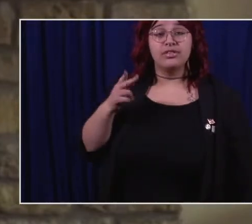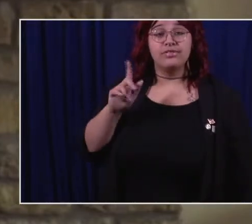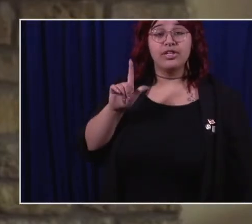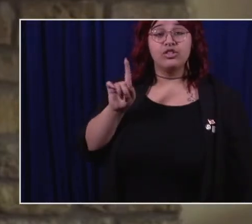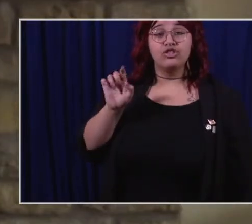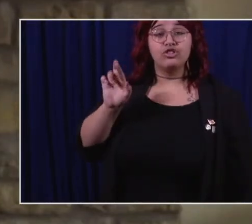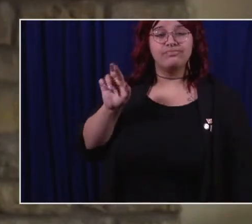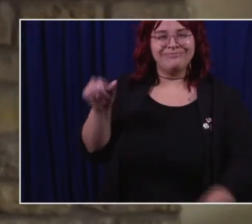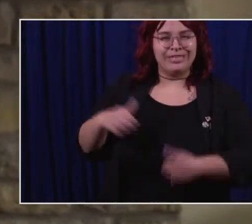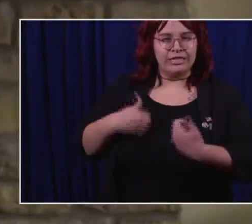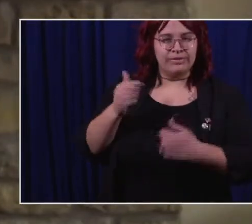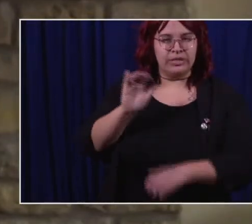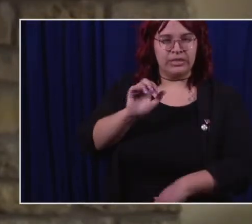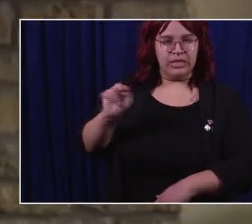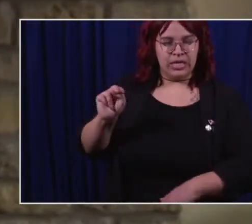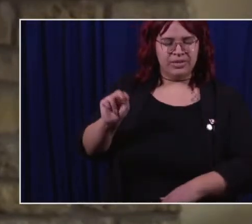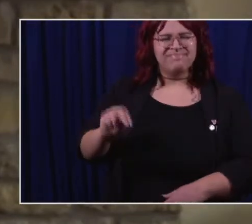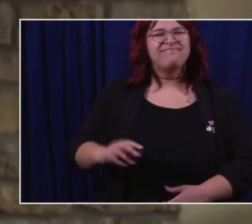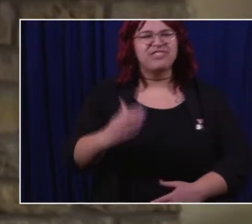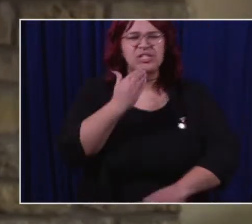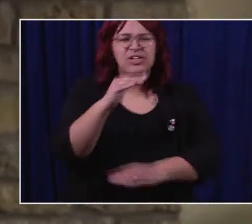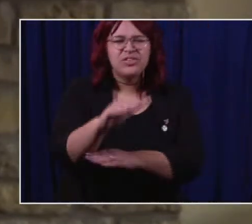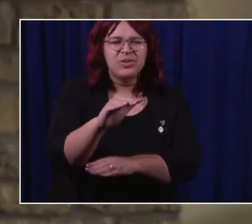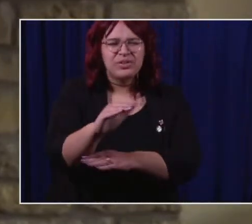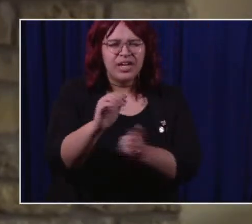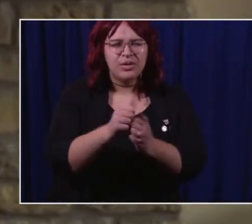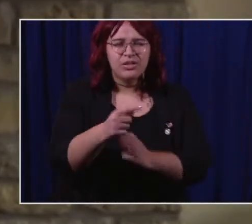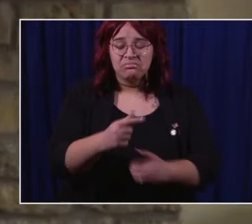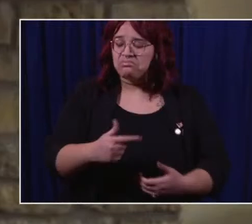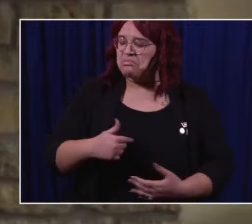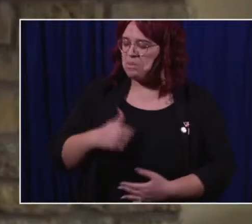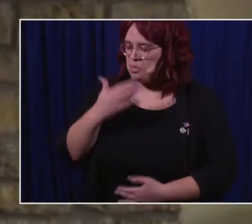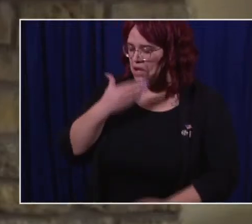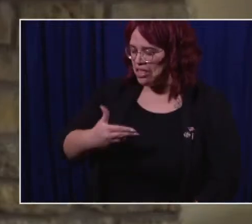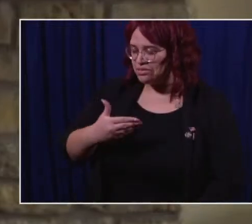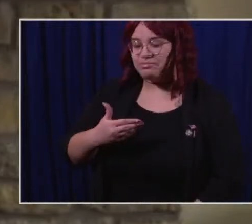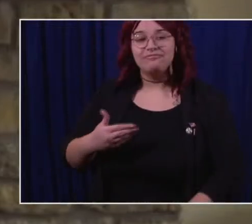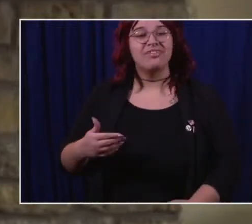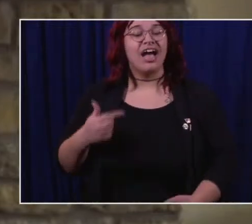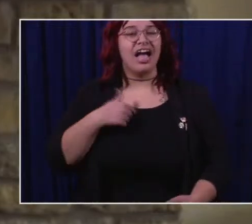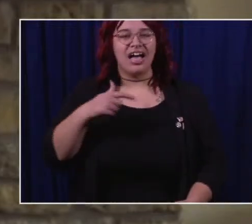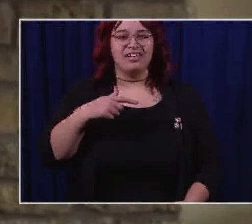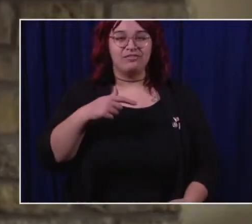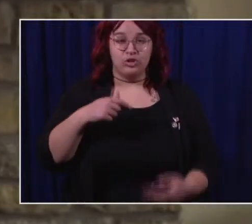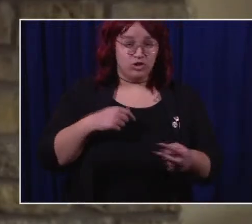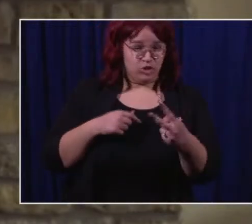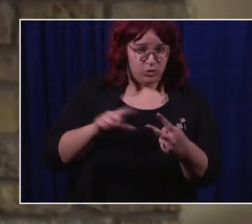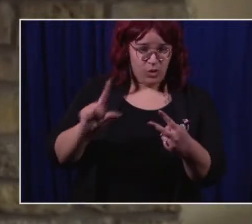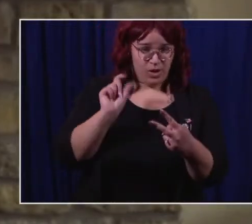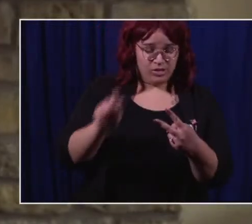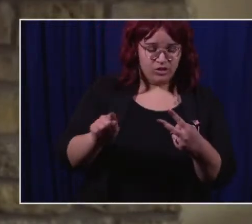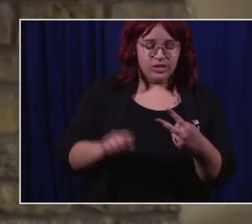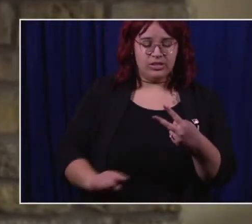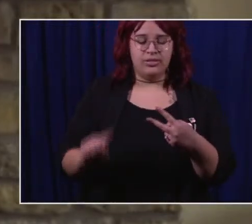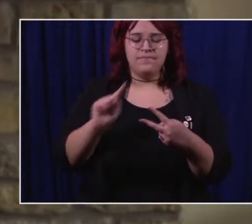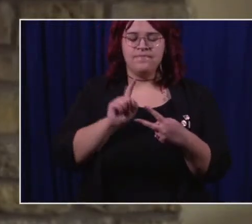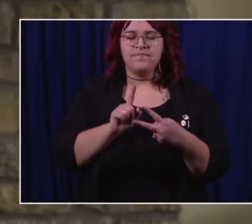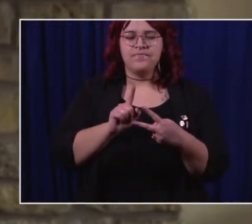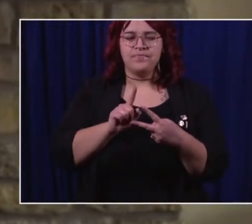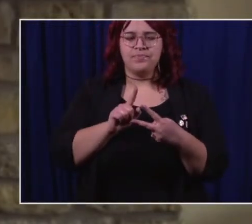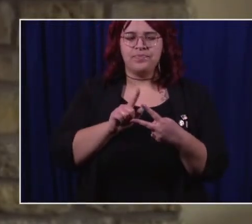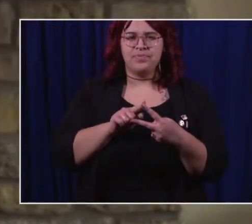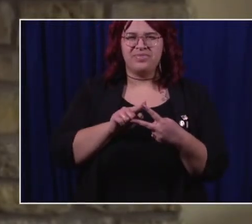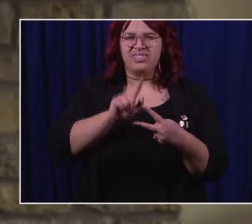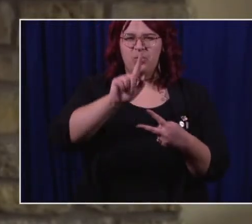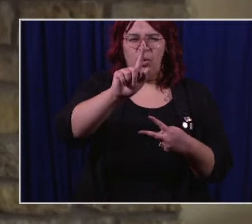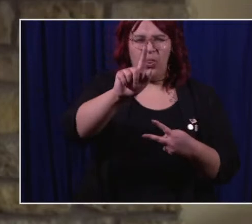Good afternoon, Governor. How are you today? I'm well. Okay, quick question. My two questions. First, hold on a